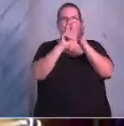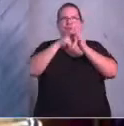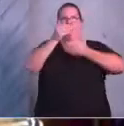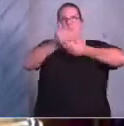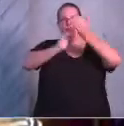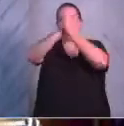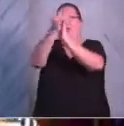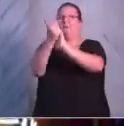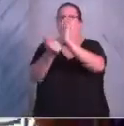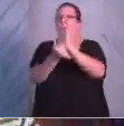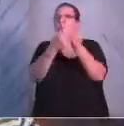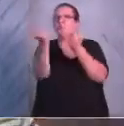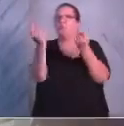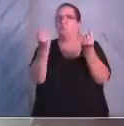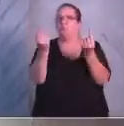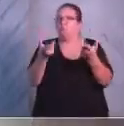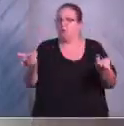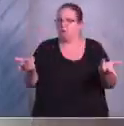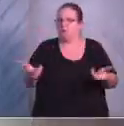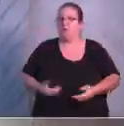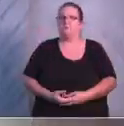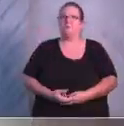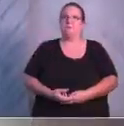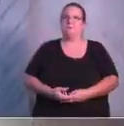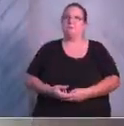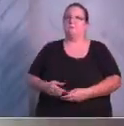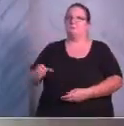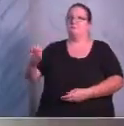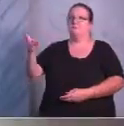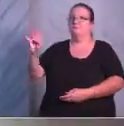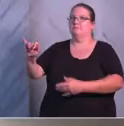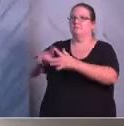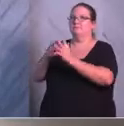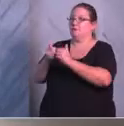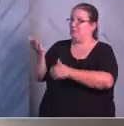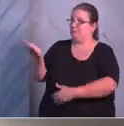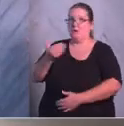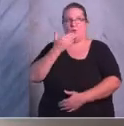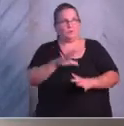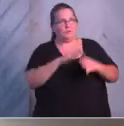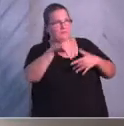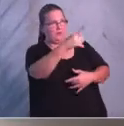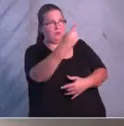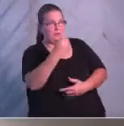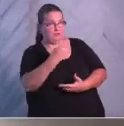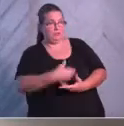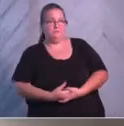becoming law? Shelley, we'd like to start with you, please. Thank you so much for that question.